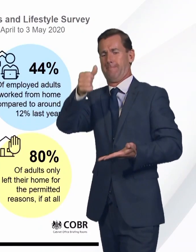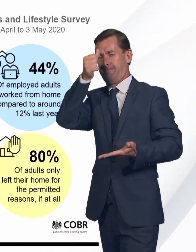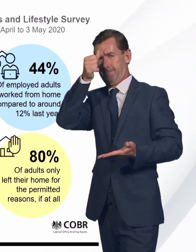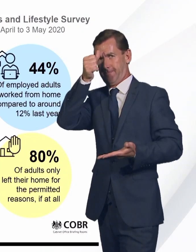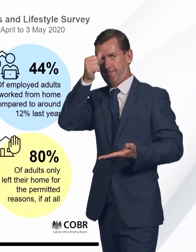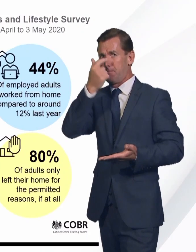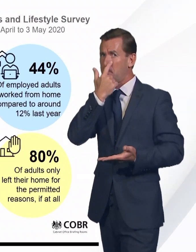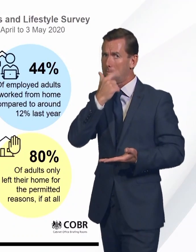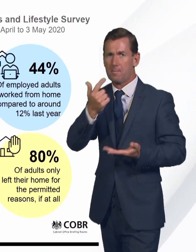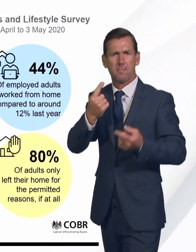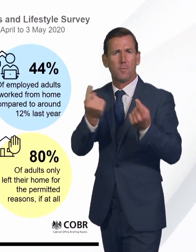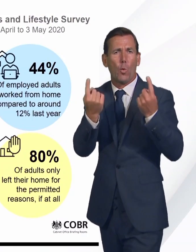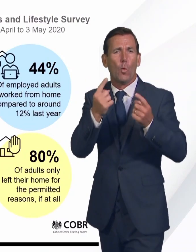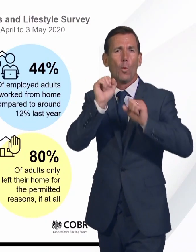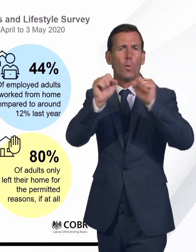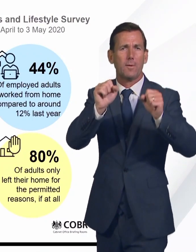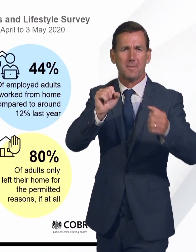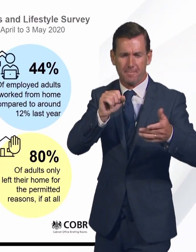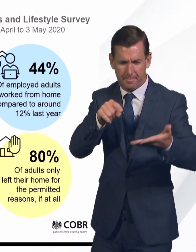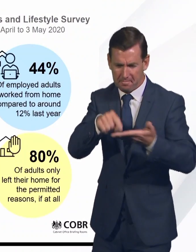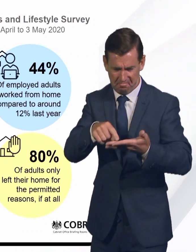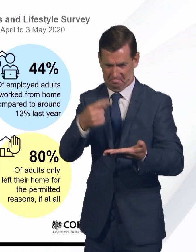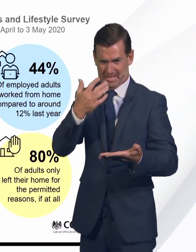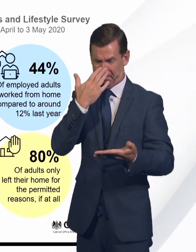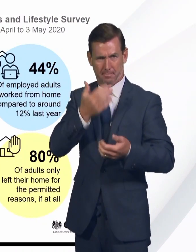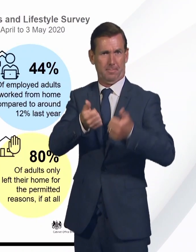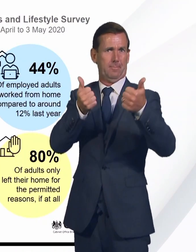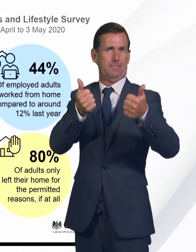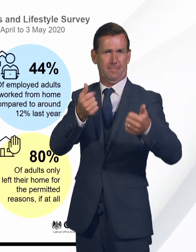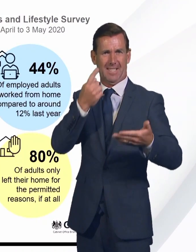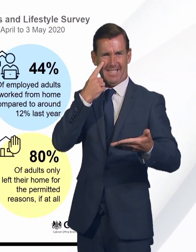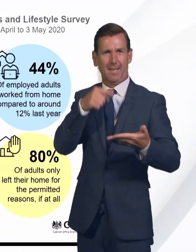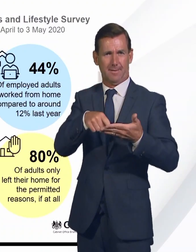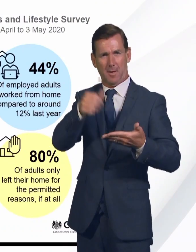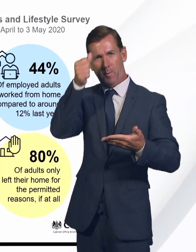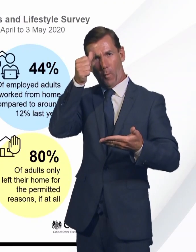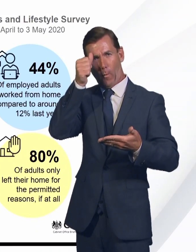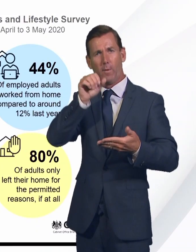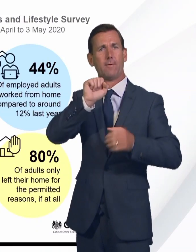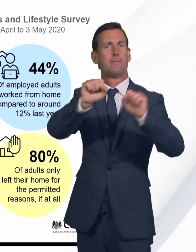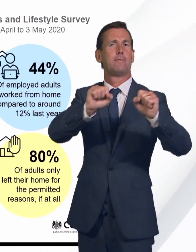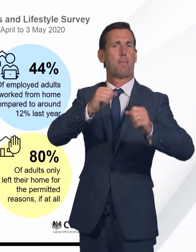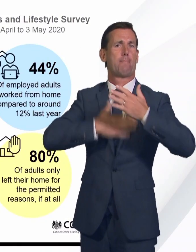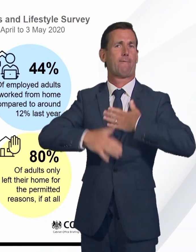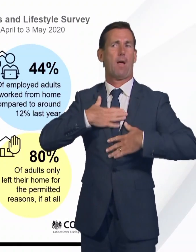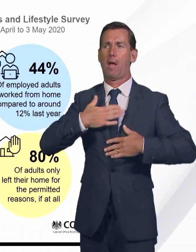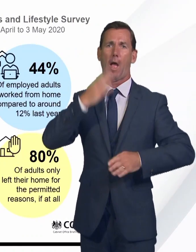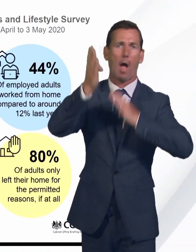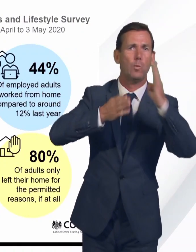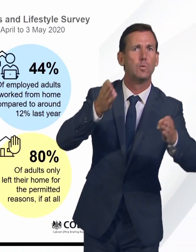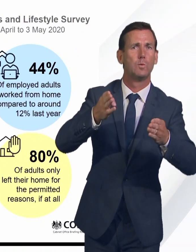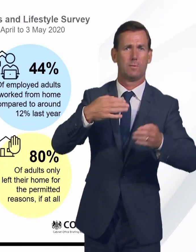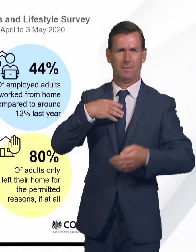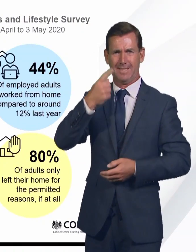who's uploading that, but it gives us a pretty good indication of people's movements. And you can